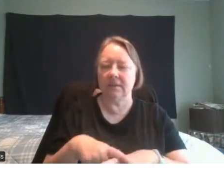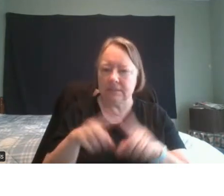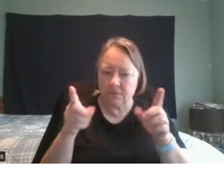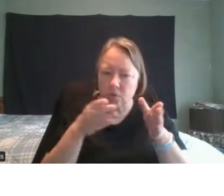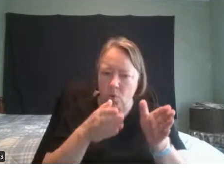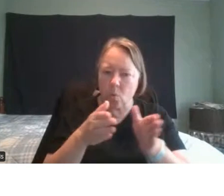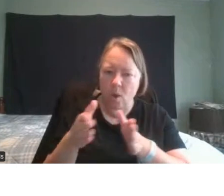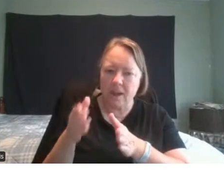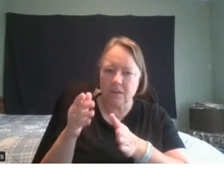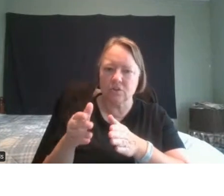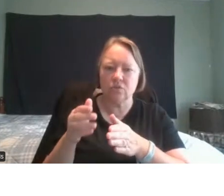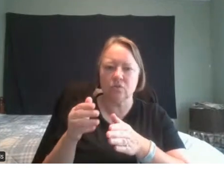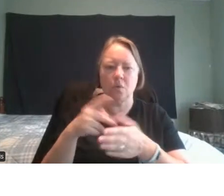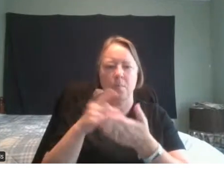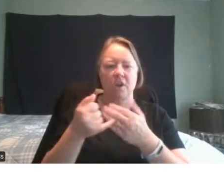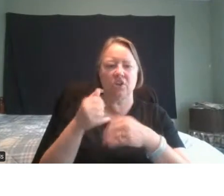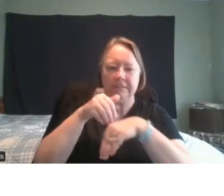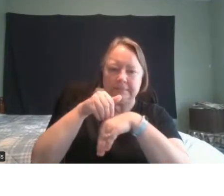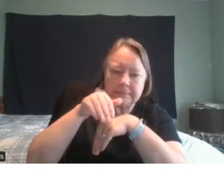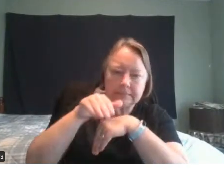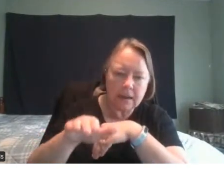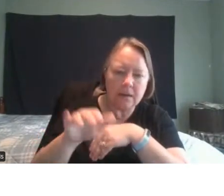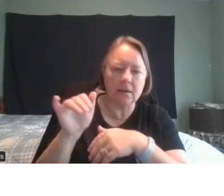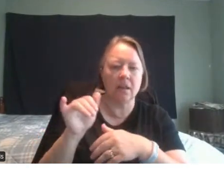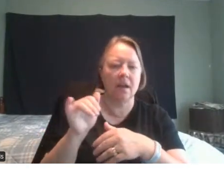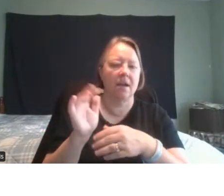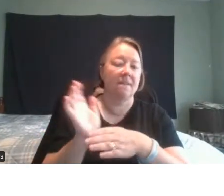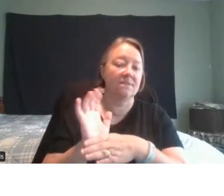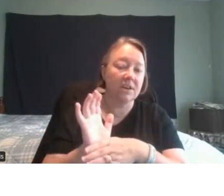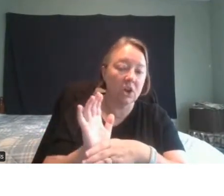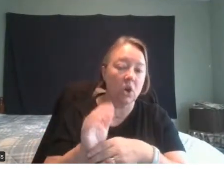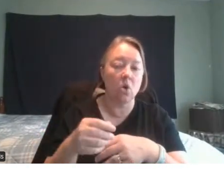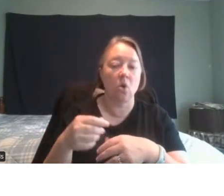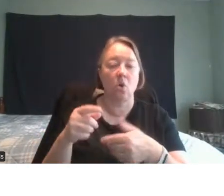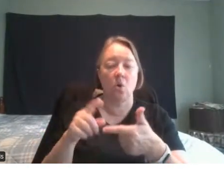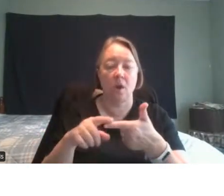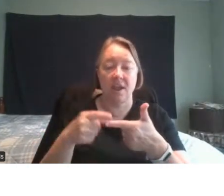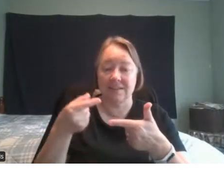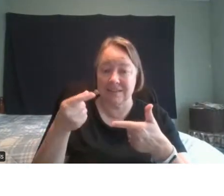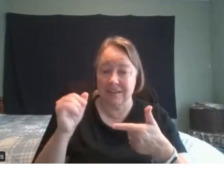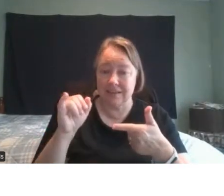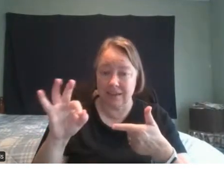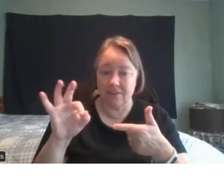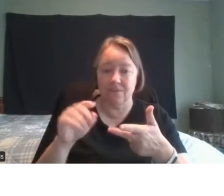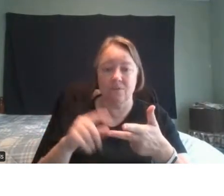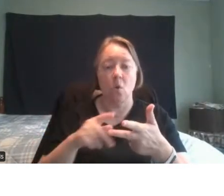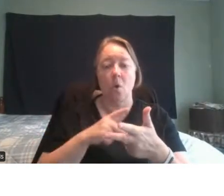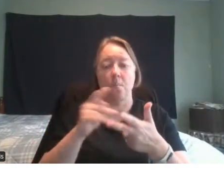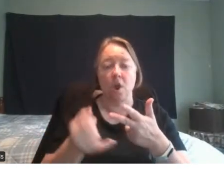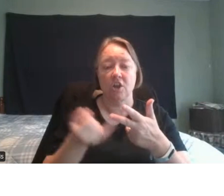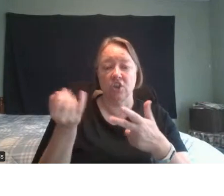to send projects, like a video as a GIF or as a project file?